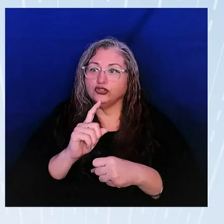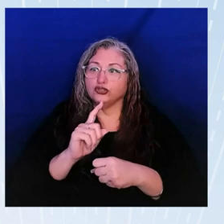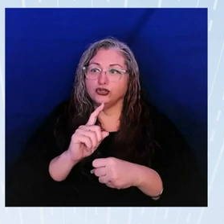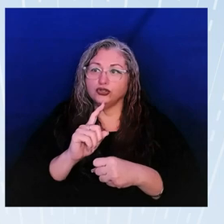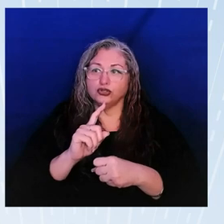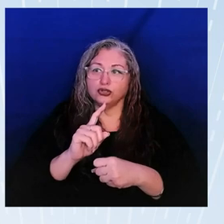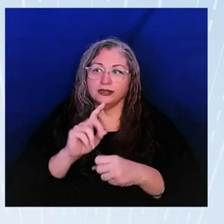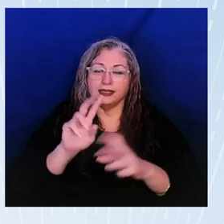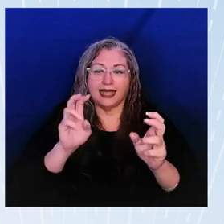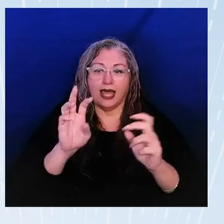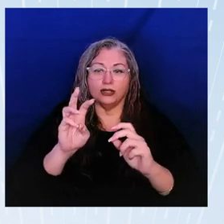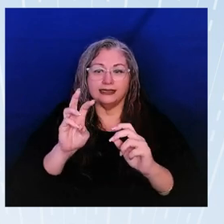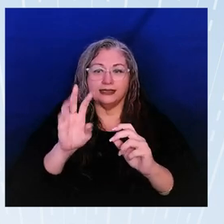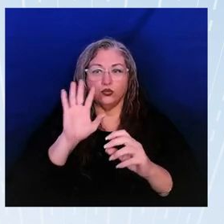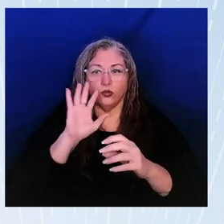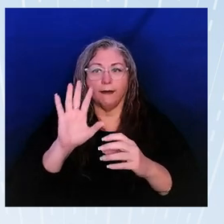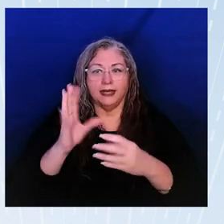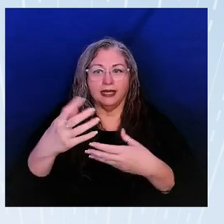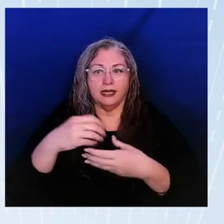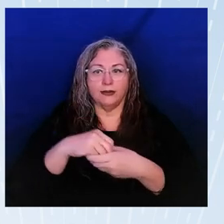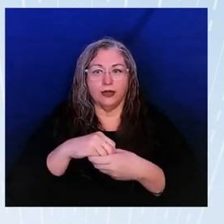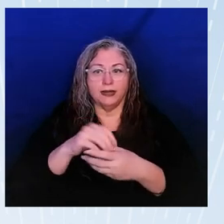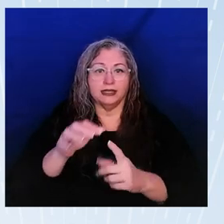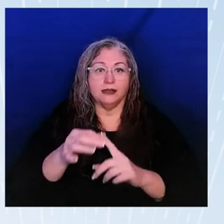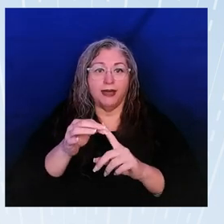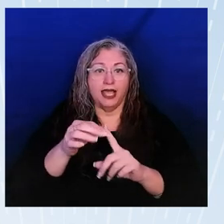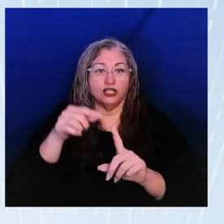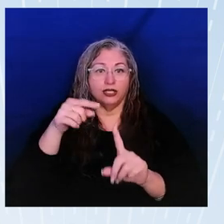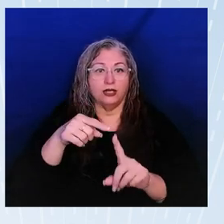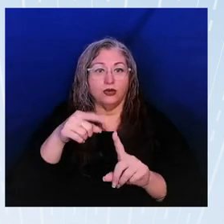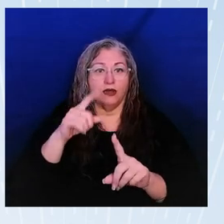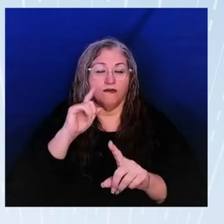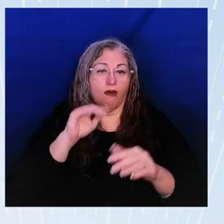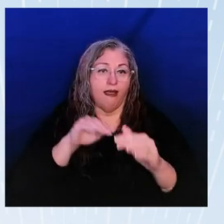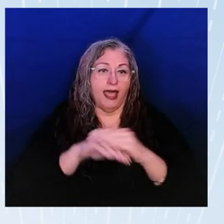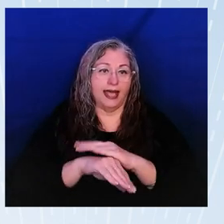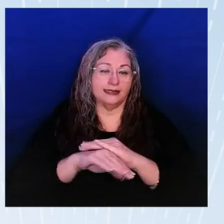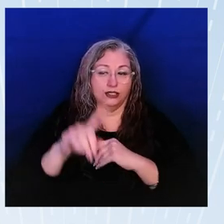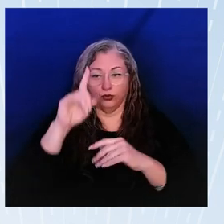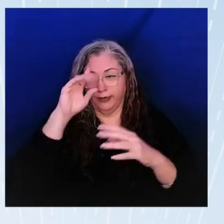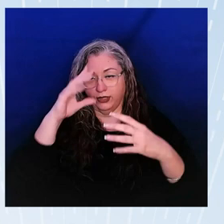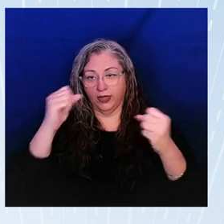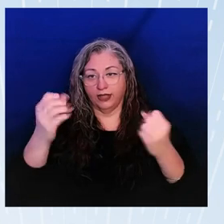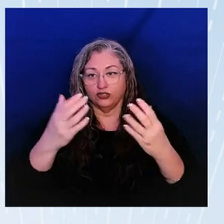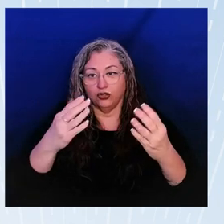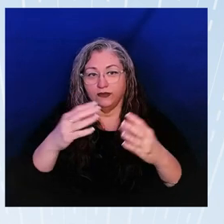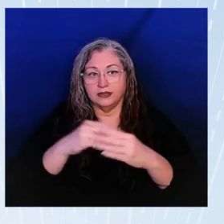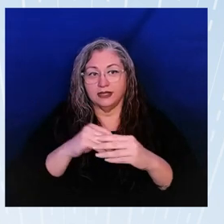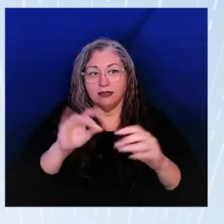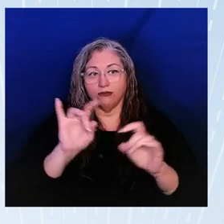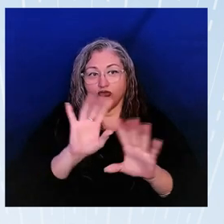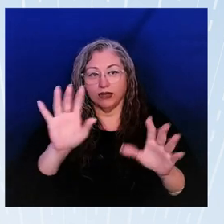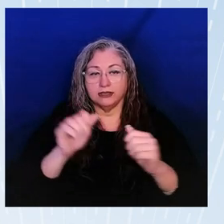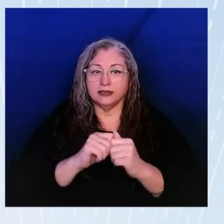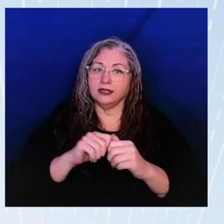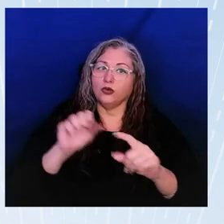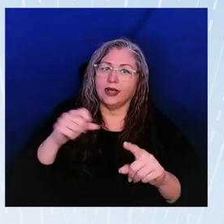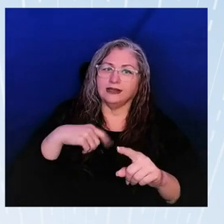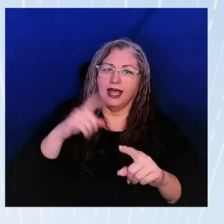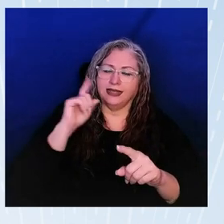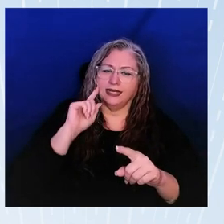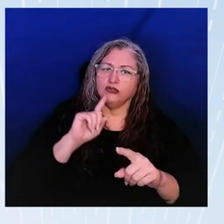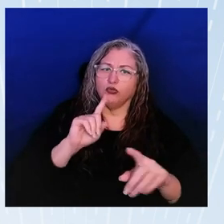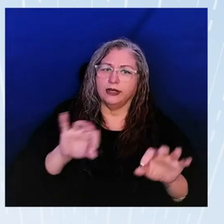Title VI is being implemented, especially in the area of access to mental health services and crisis lines. No, I just think it's really